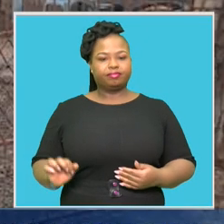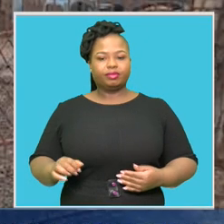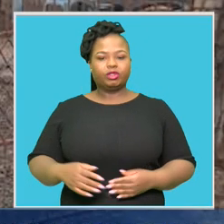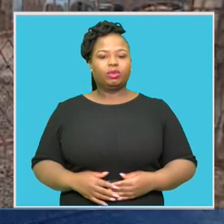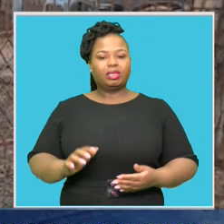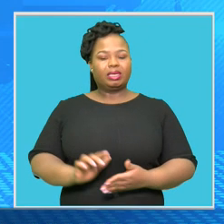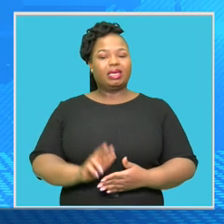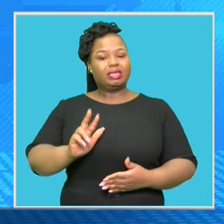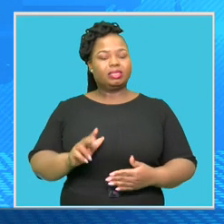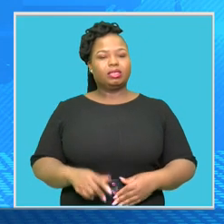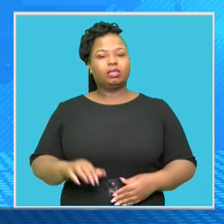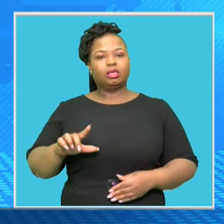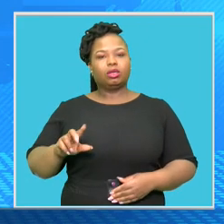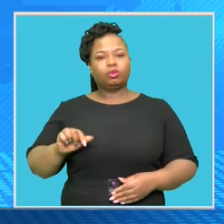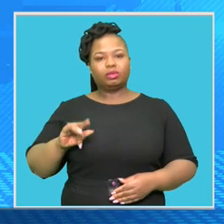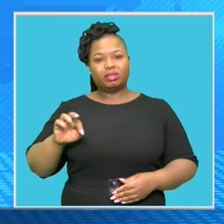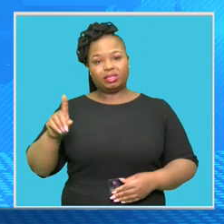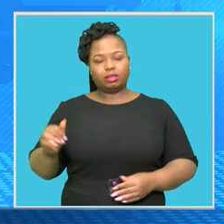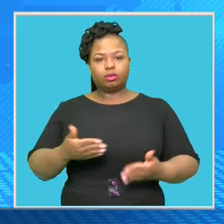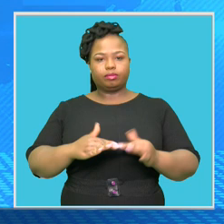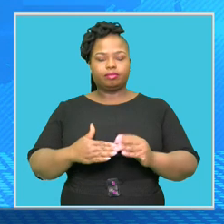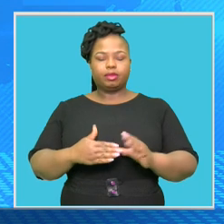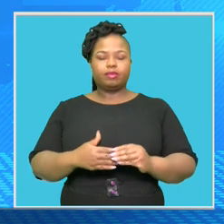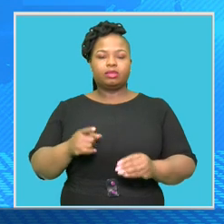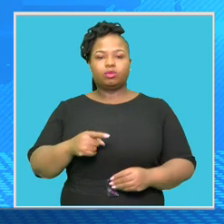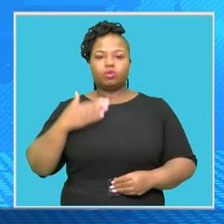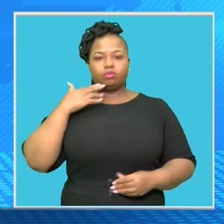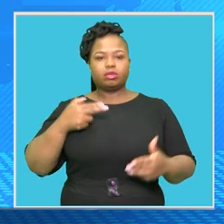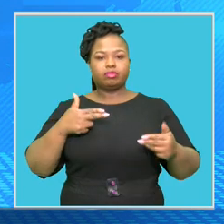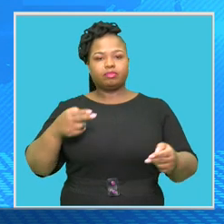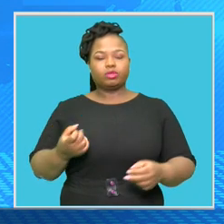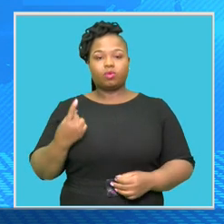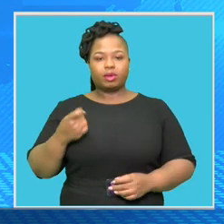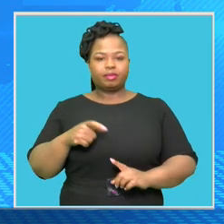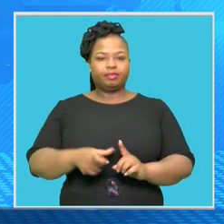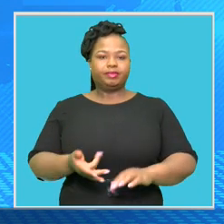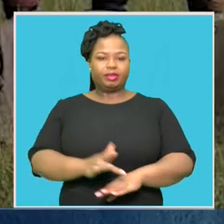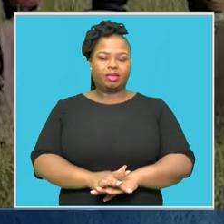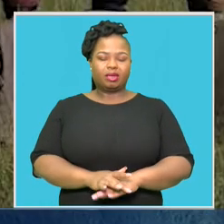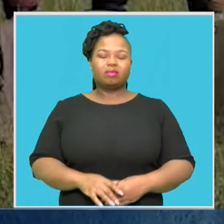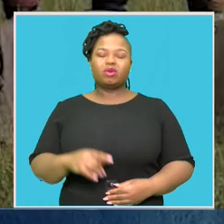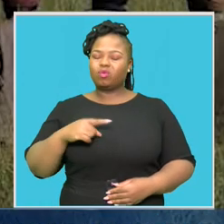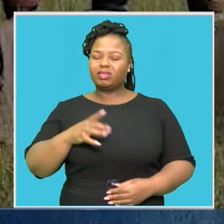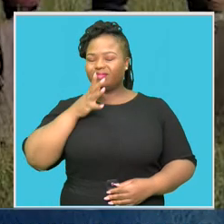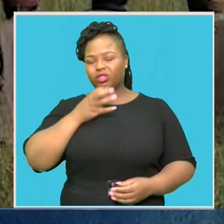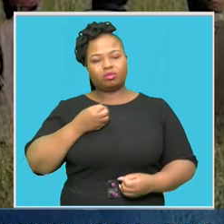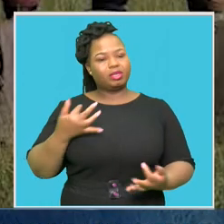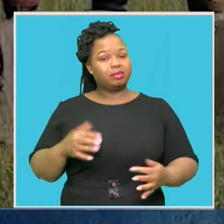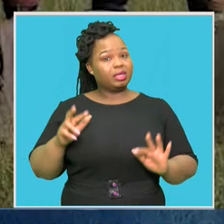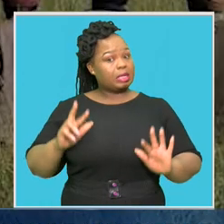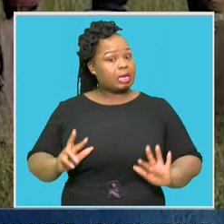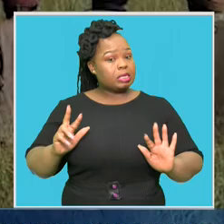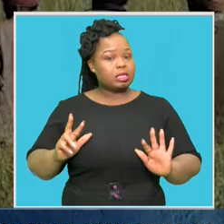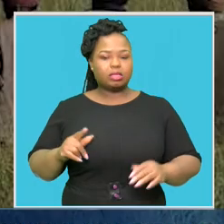Lusikisiki community members who were gunned down over the weekend One death as a result of crime is one too many But 18